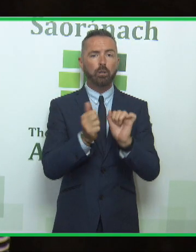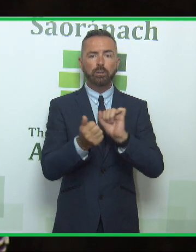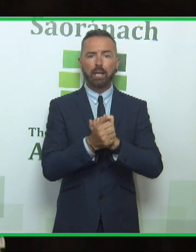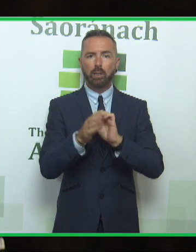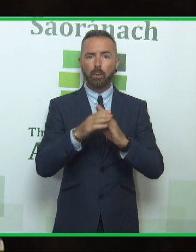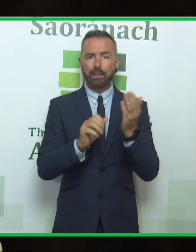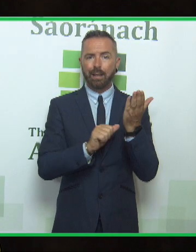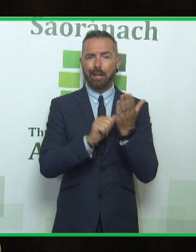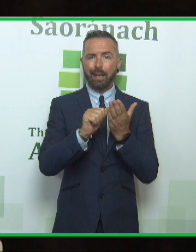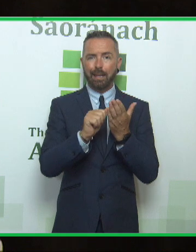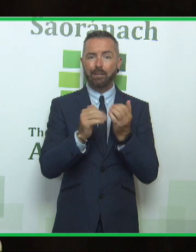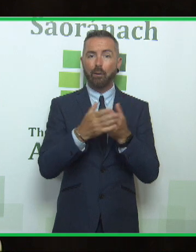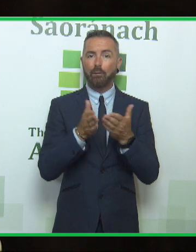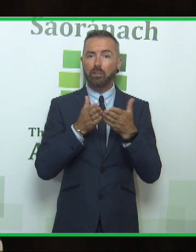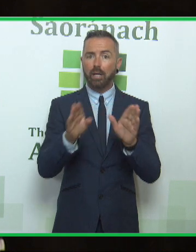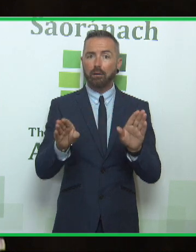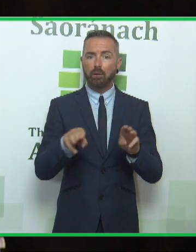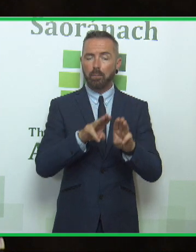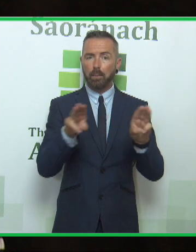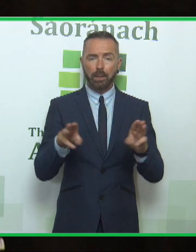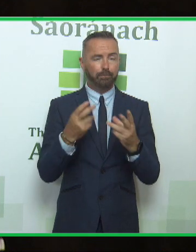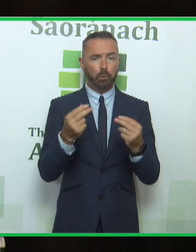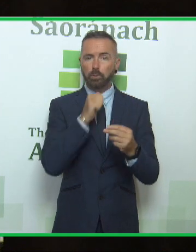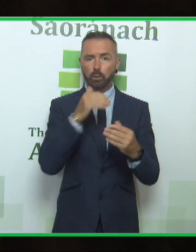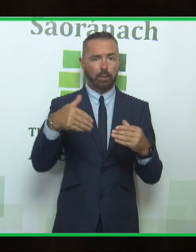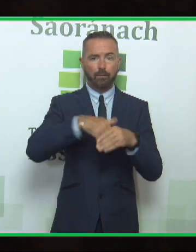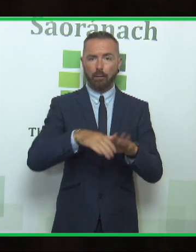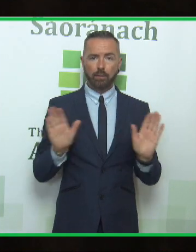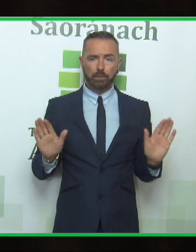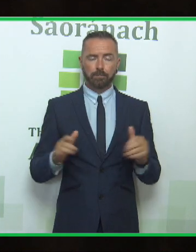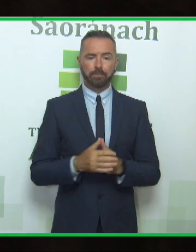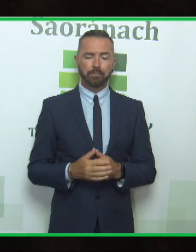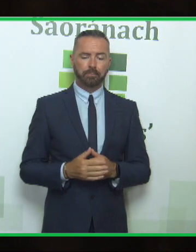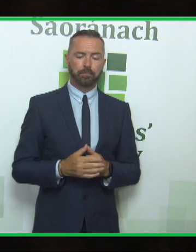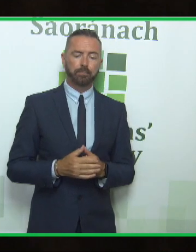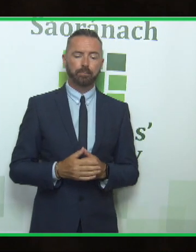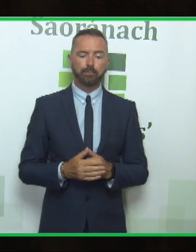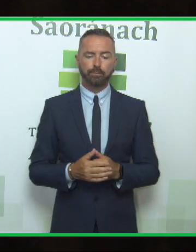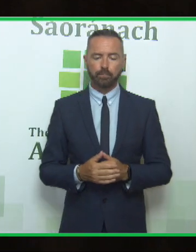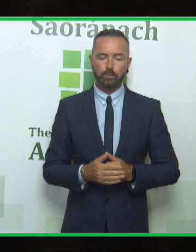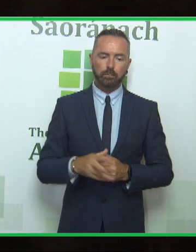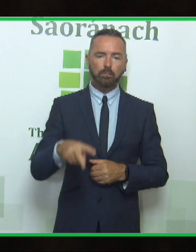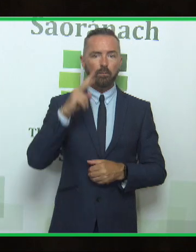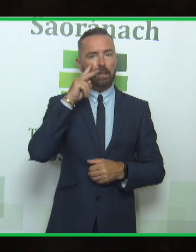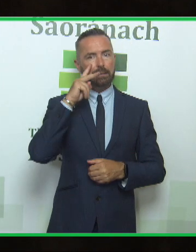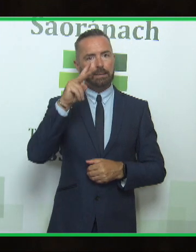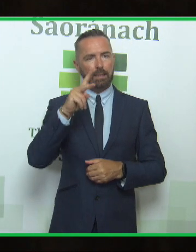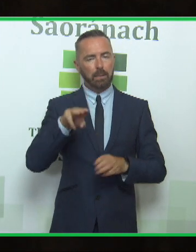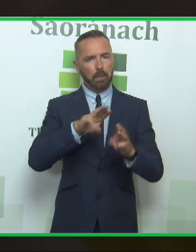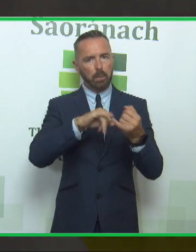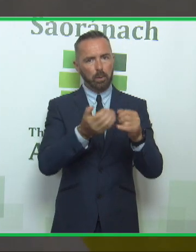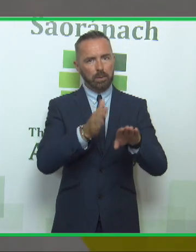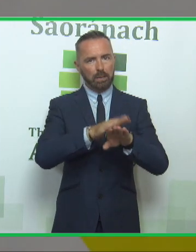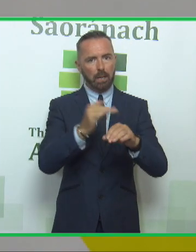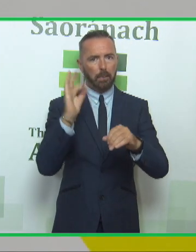the age profile of the general population. We can look at the profile of those who died due to poisoning now in